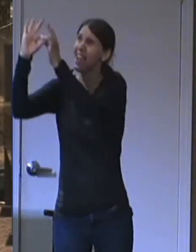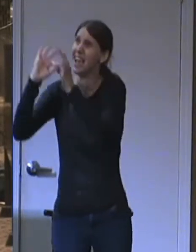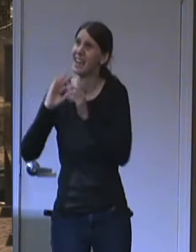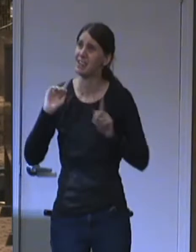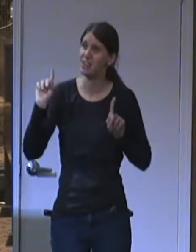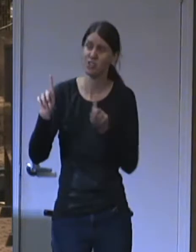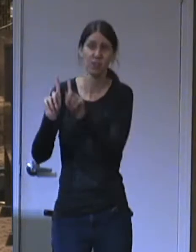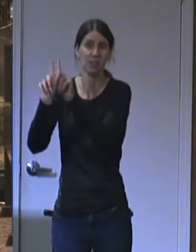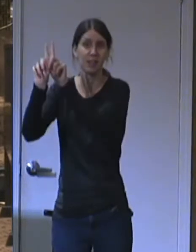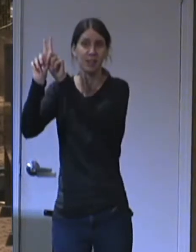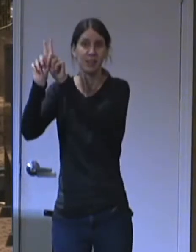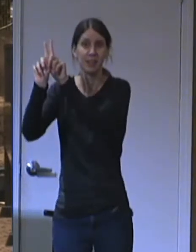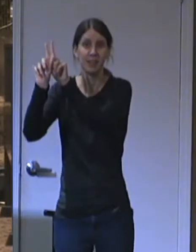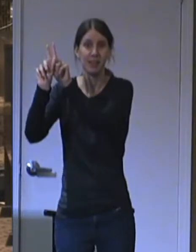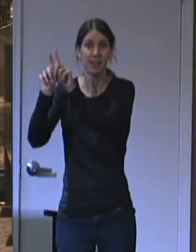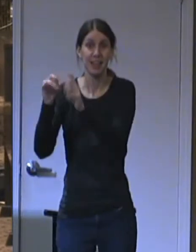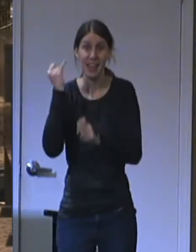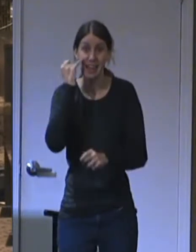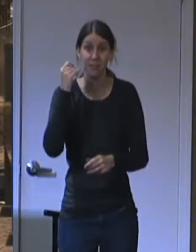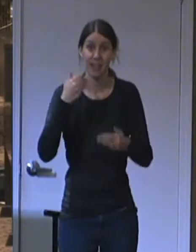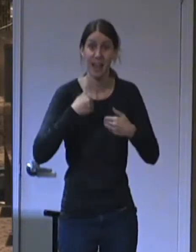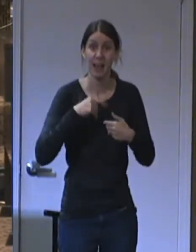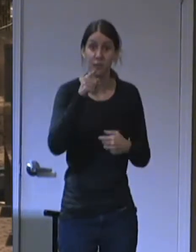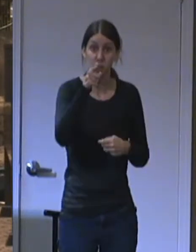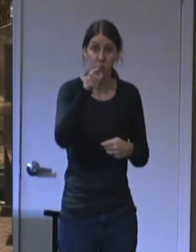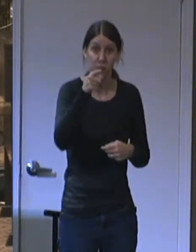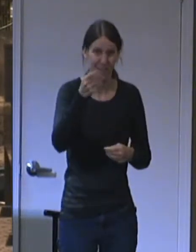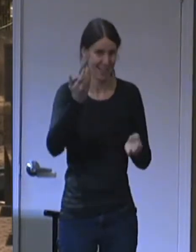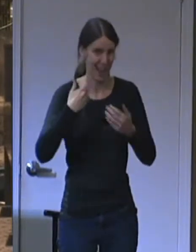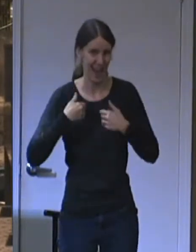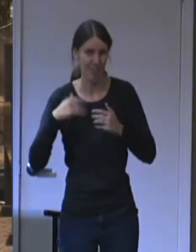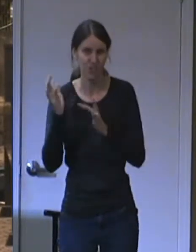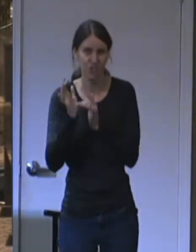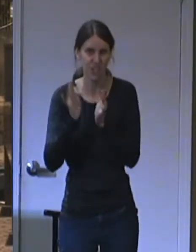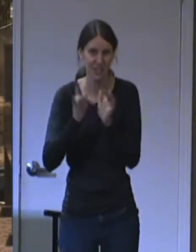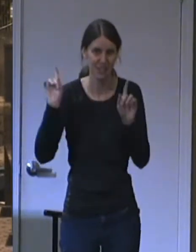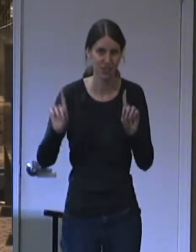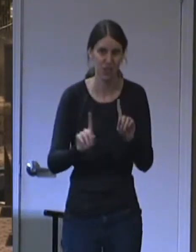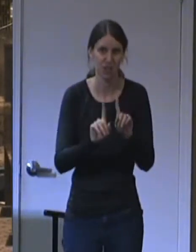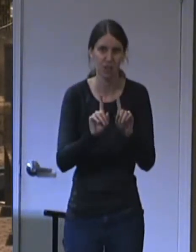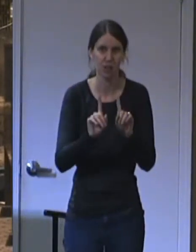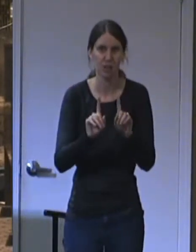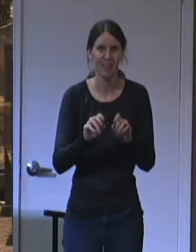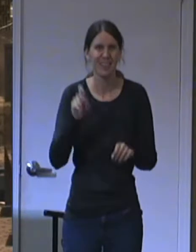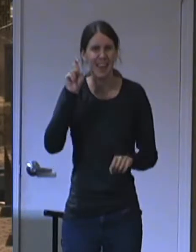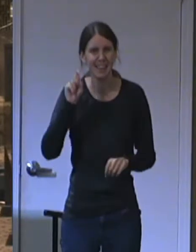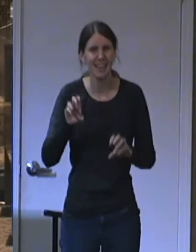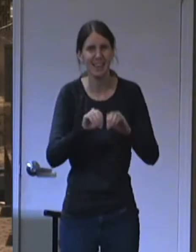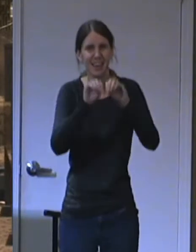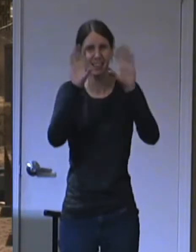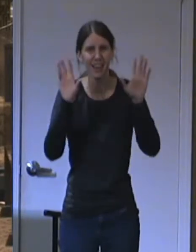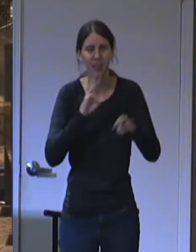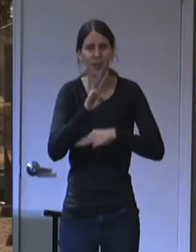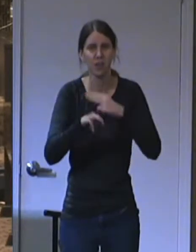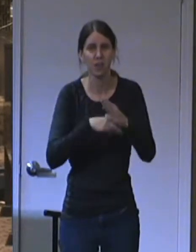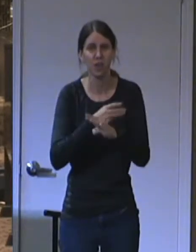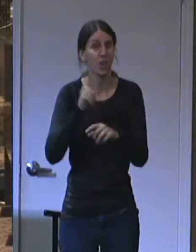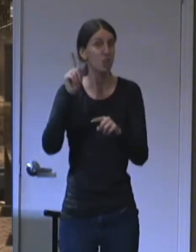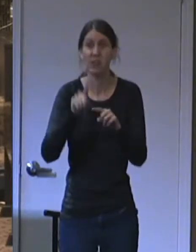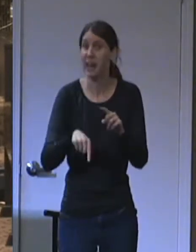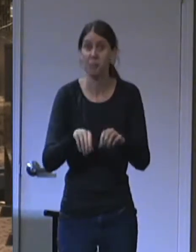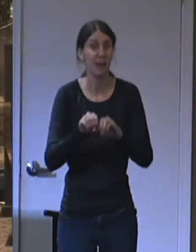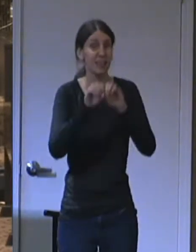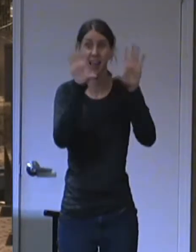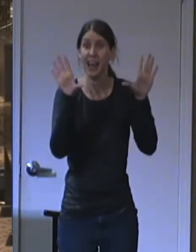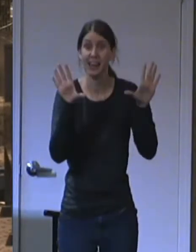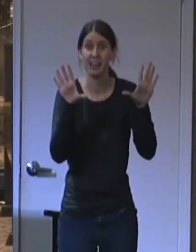the process, Jesus said. But they need you. They need a light in this world. And you can't be a light